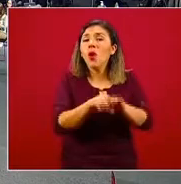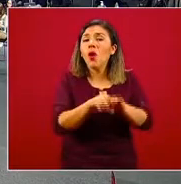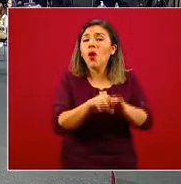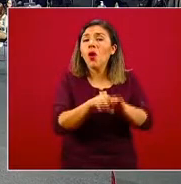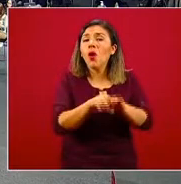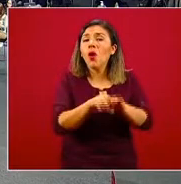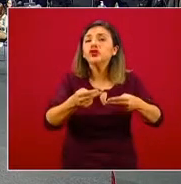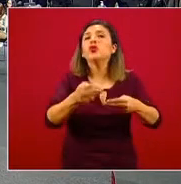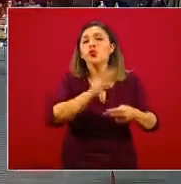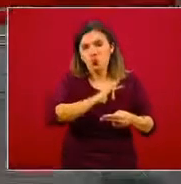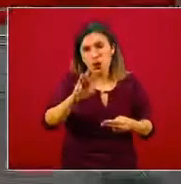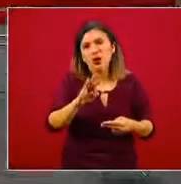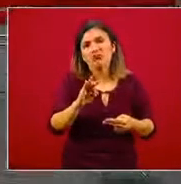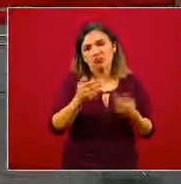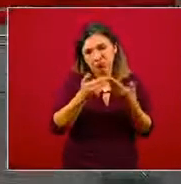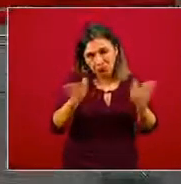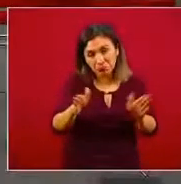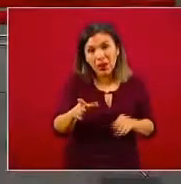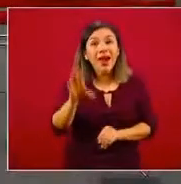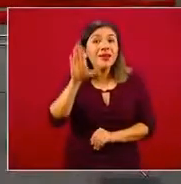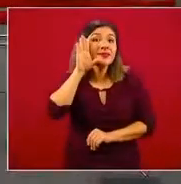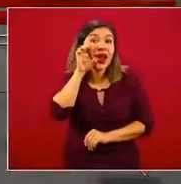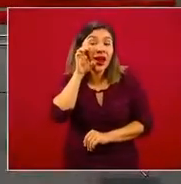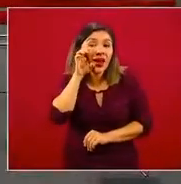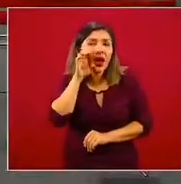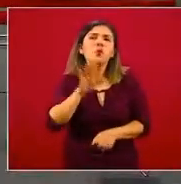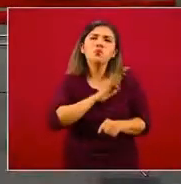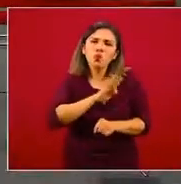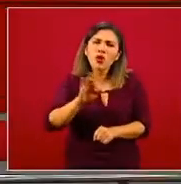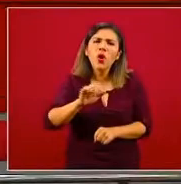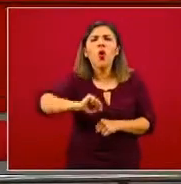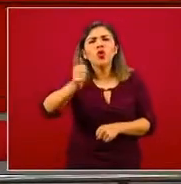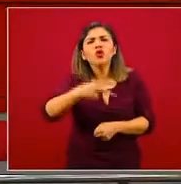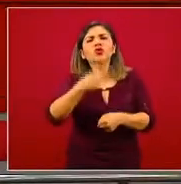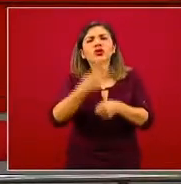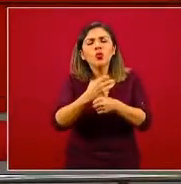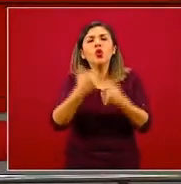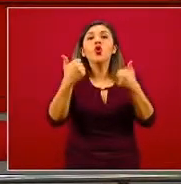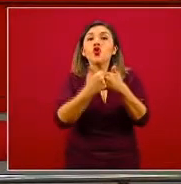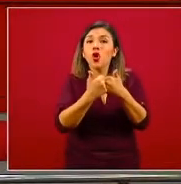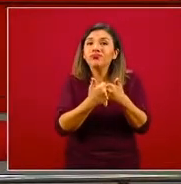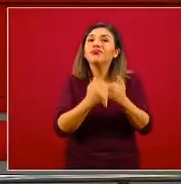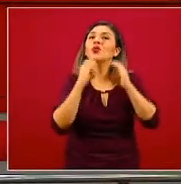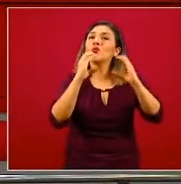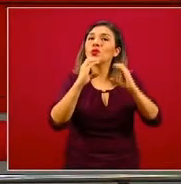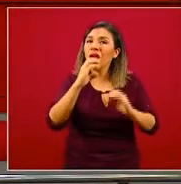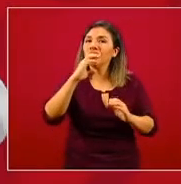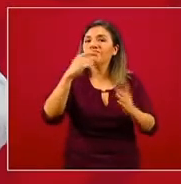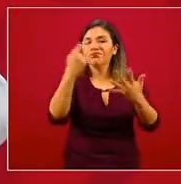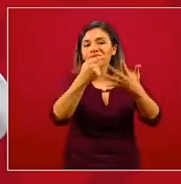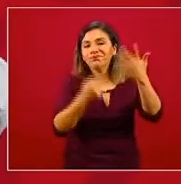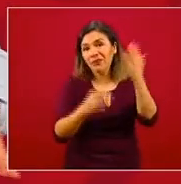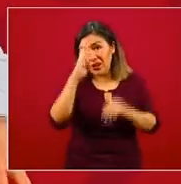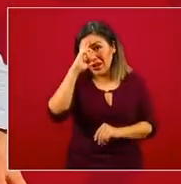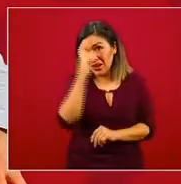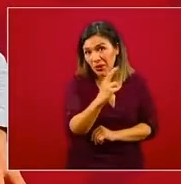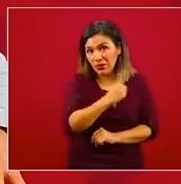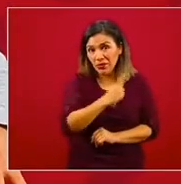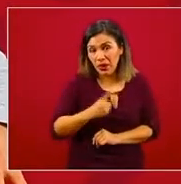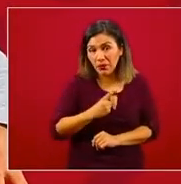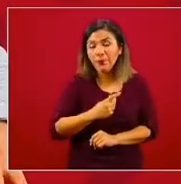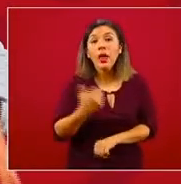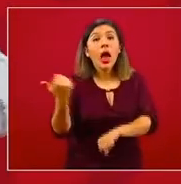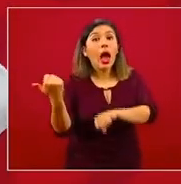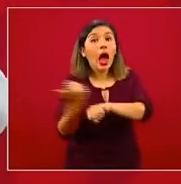activities will be open. When we have an orange stoplight, non-essential activities will join